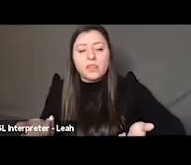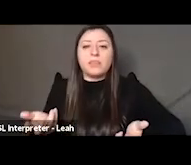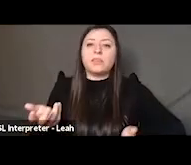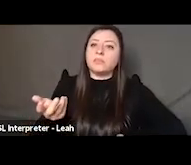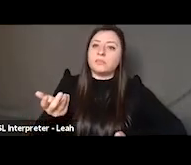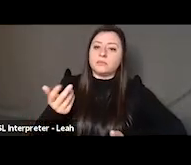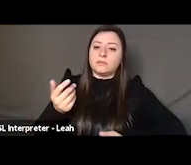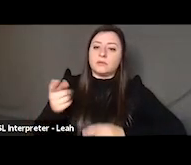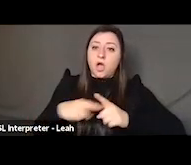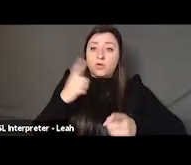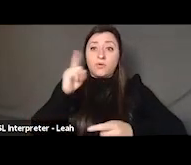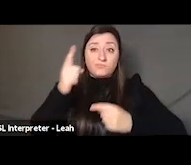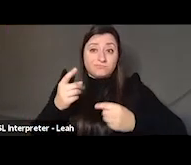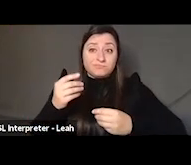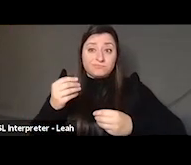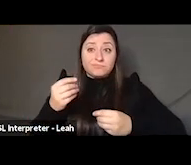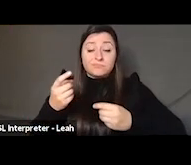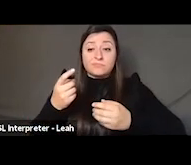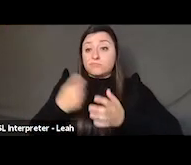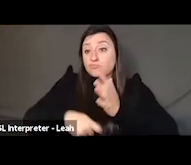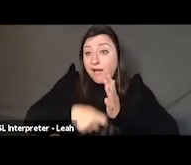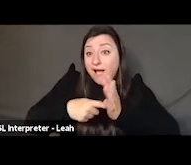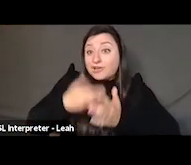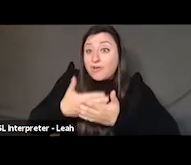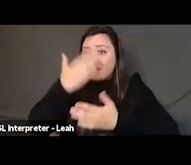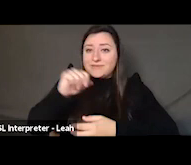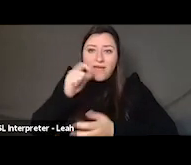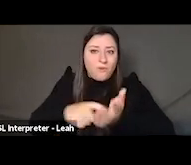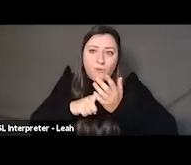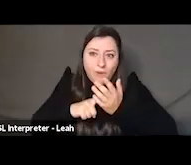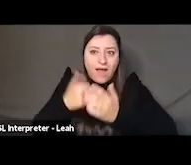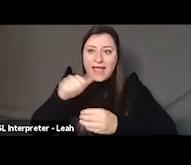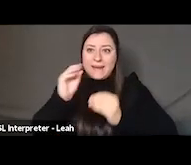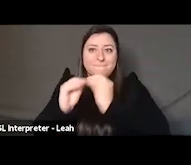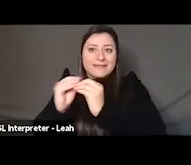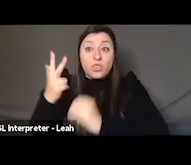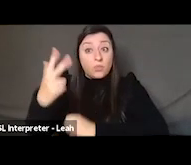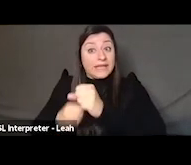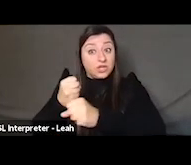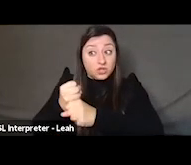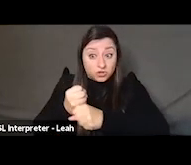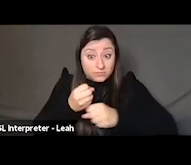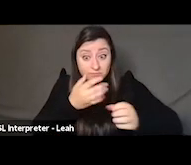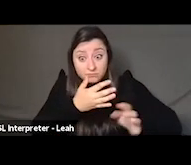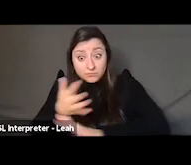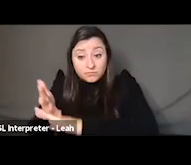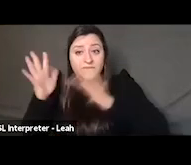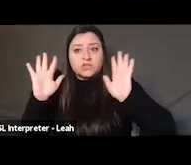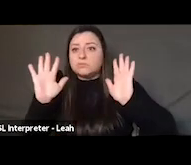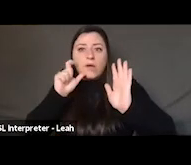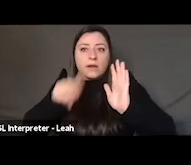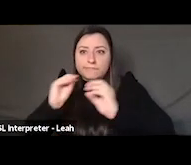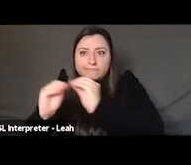they don't require any water or maintenance after 3 years' time. They are completely aligned with the UN